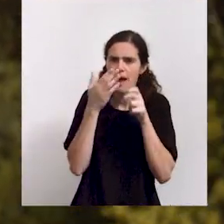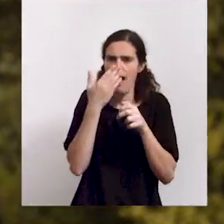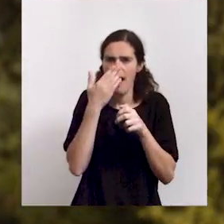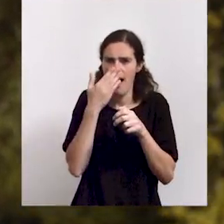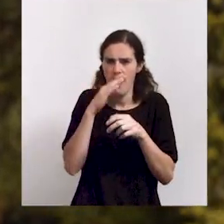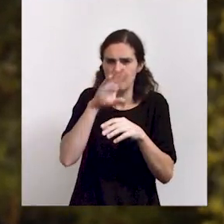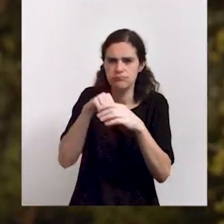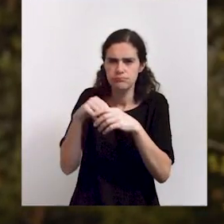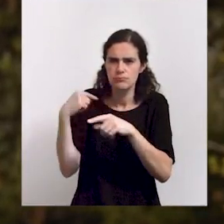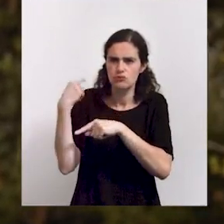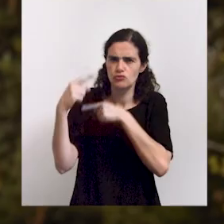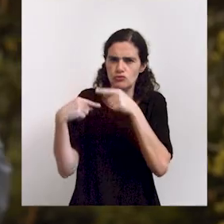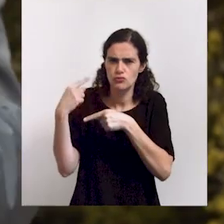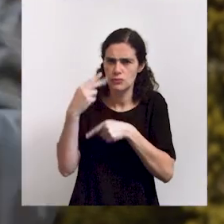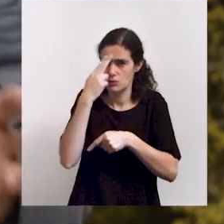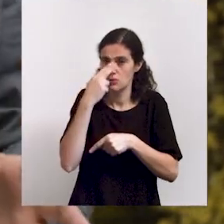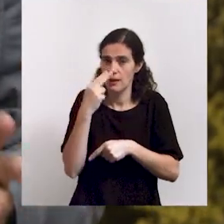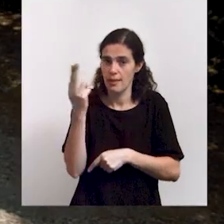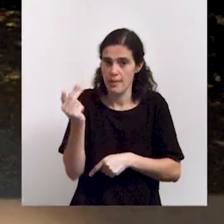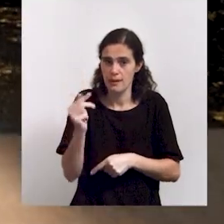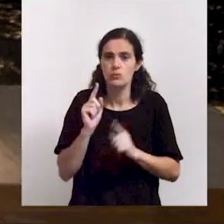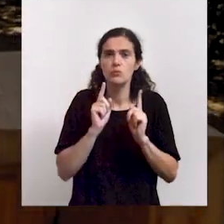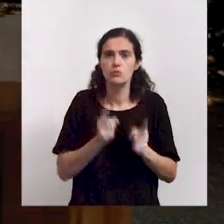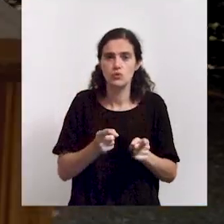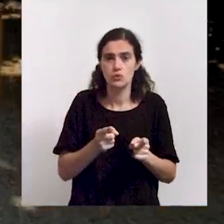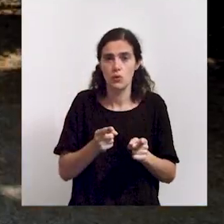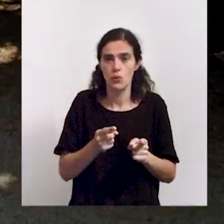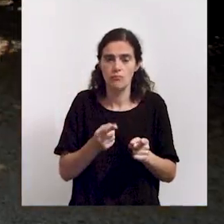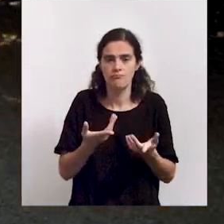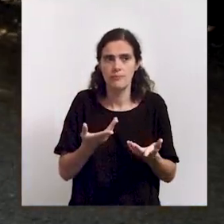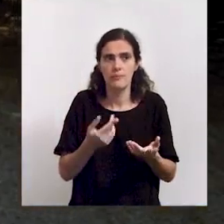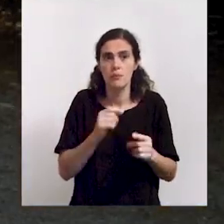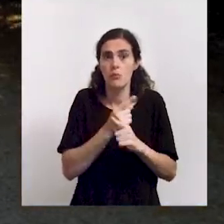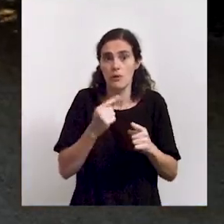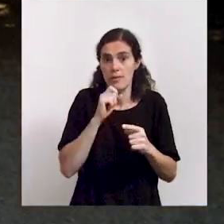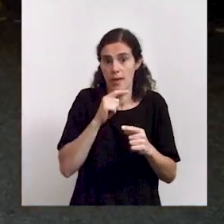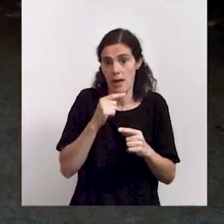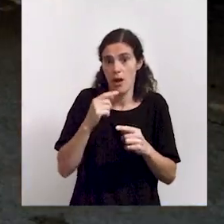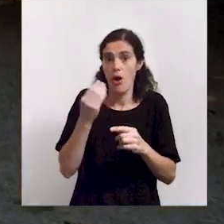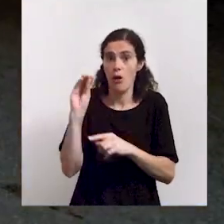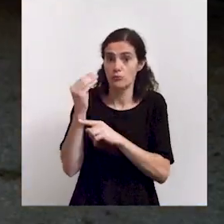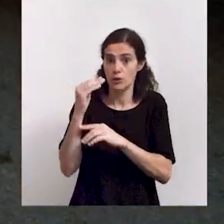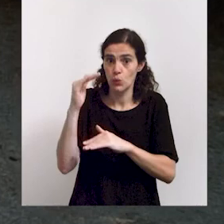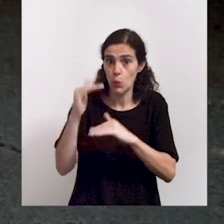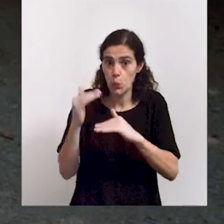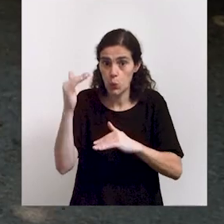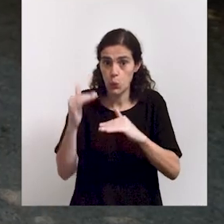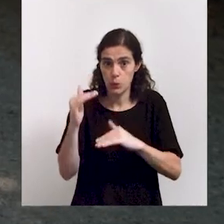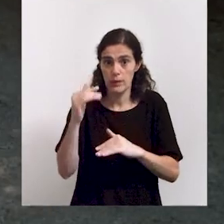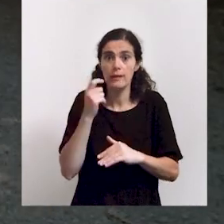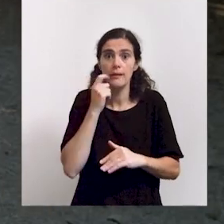start first by using ready-made objects. Marcel Duchamp, of course, the artist Marcel